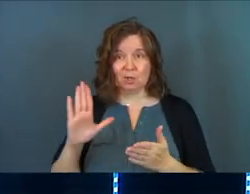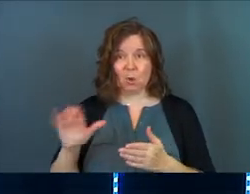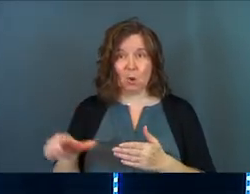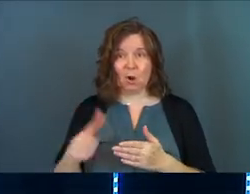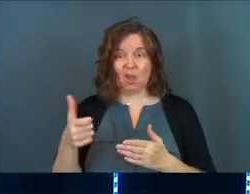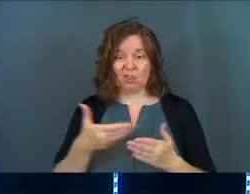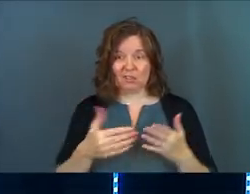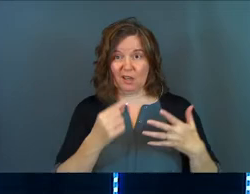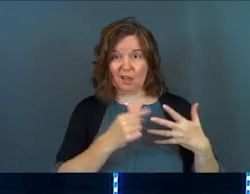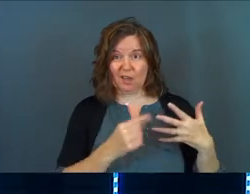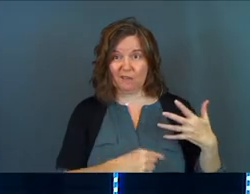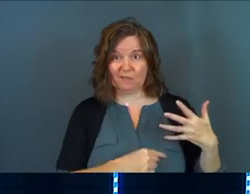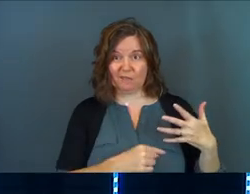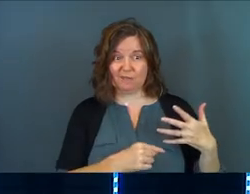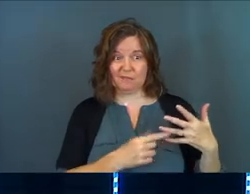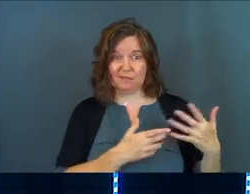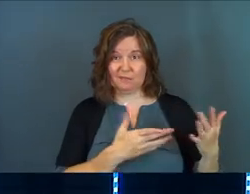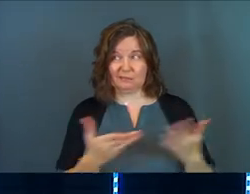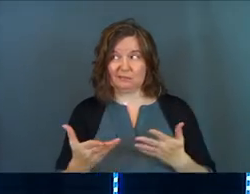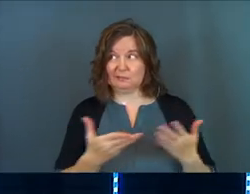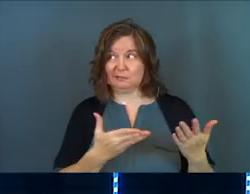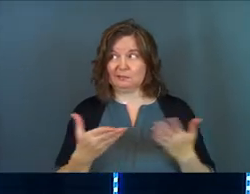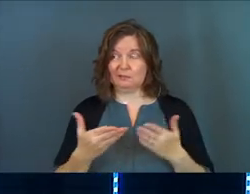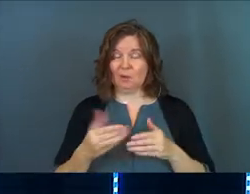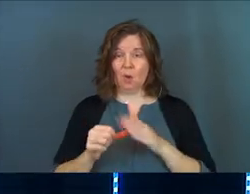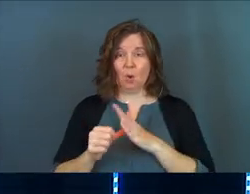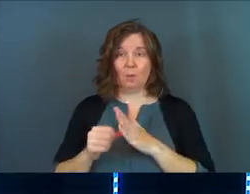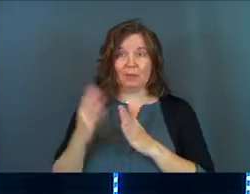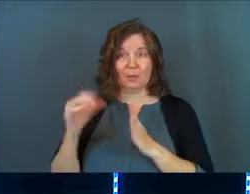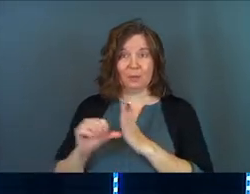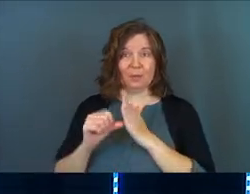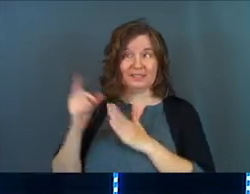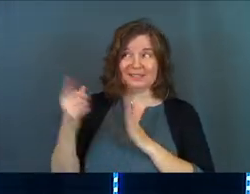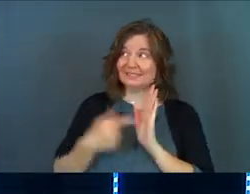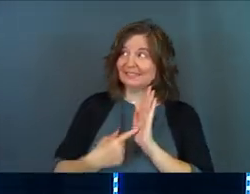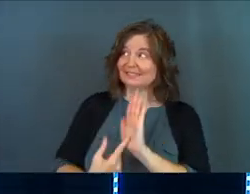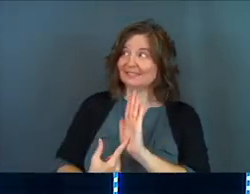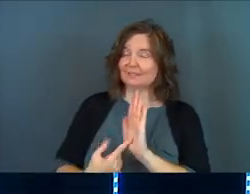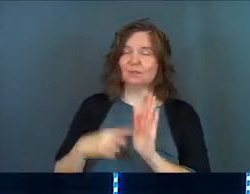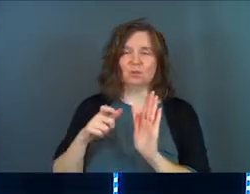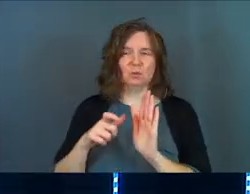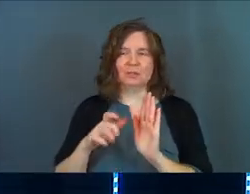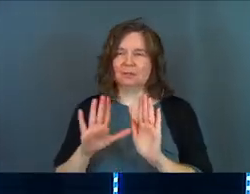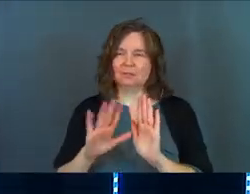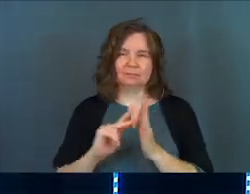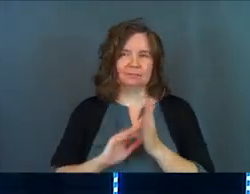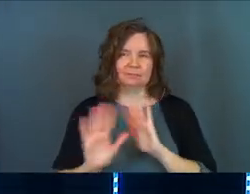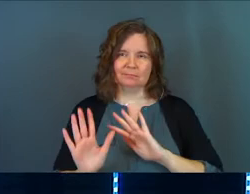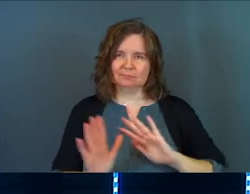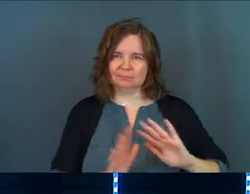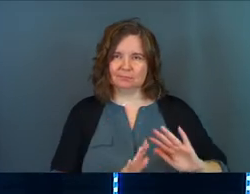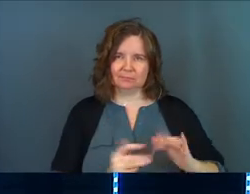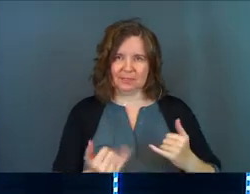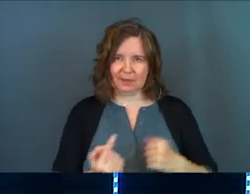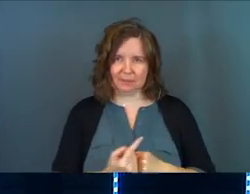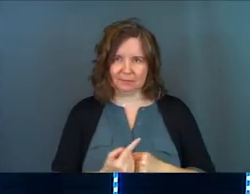your other stuff to Jesus, hoping that it would impress him, you need to be purified of that